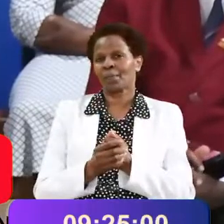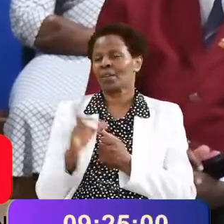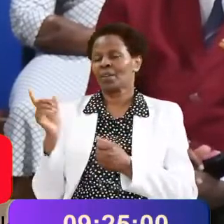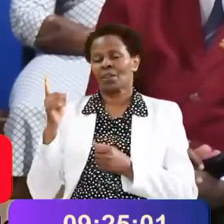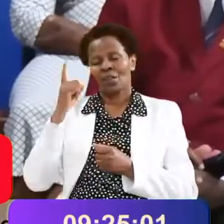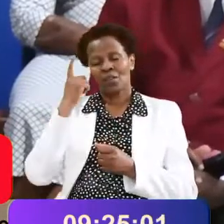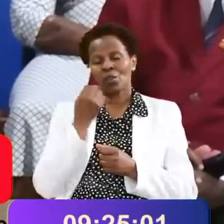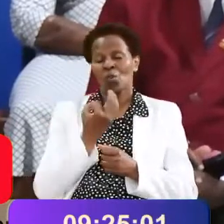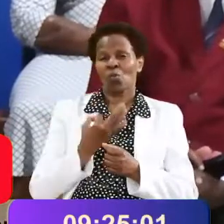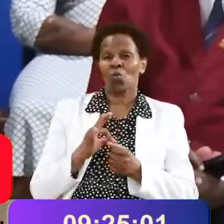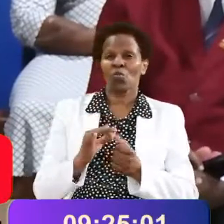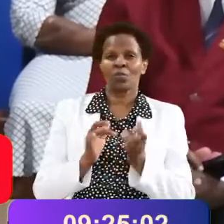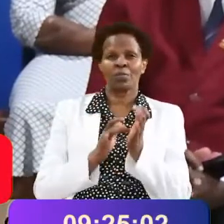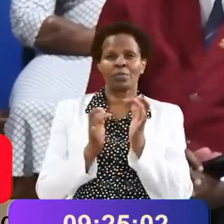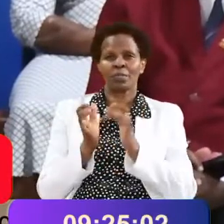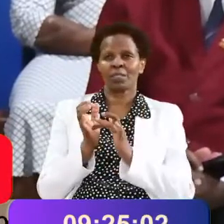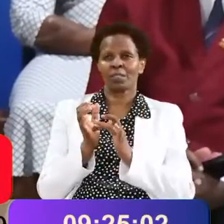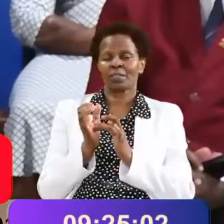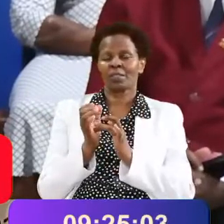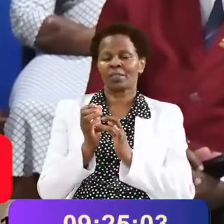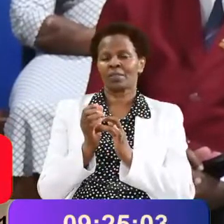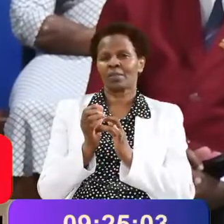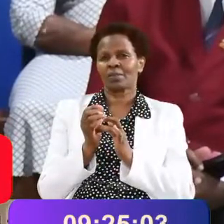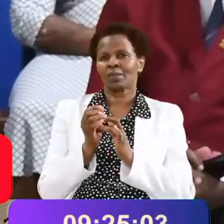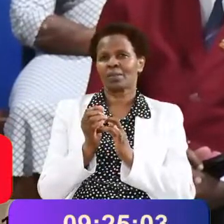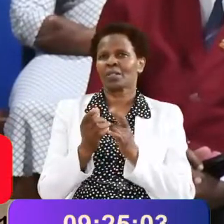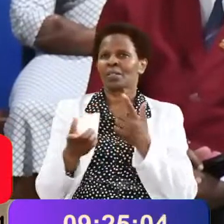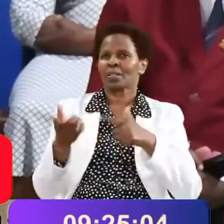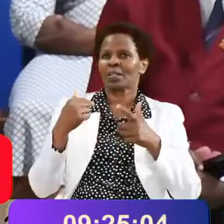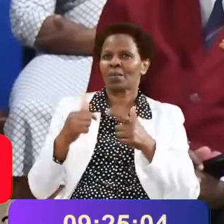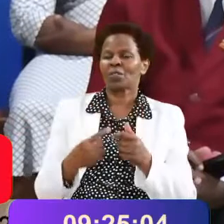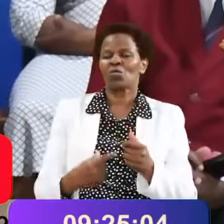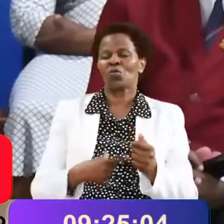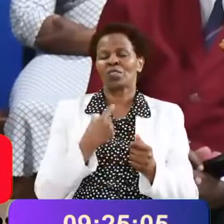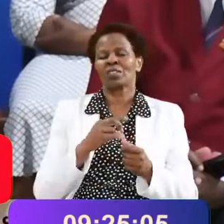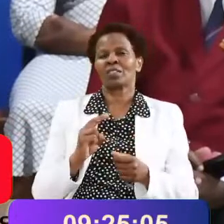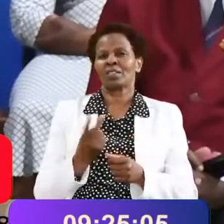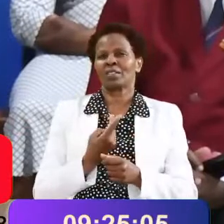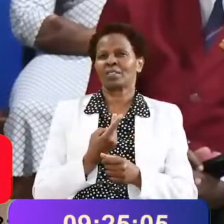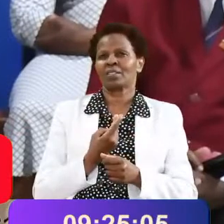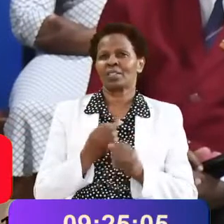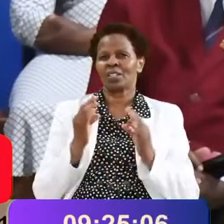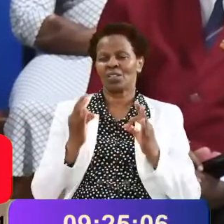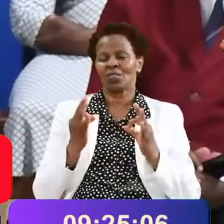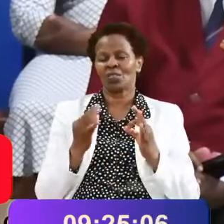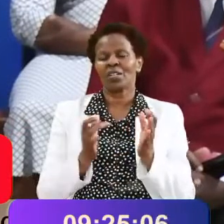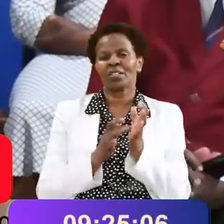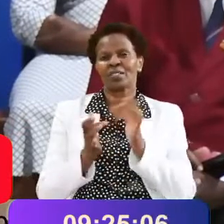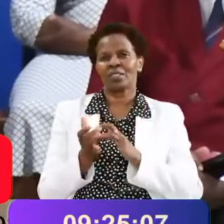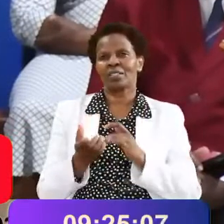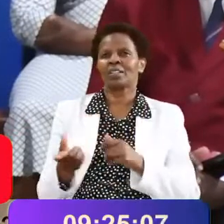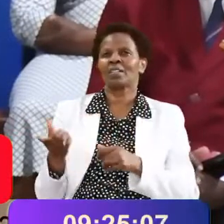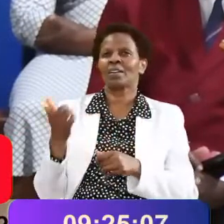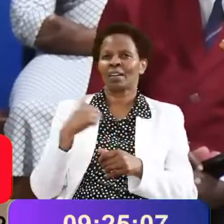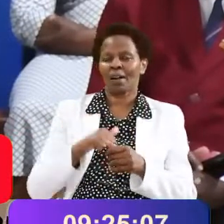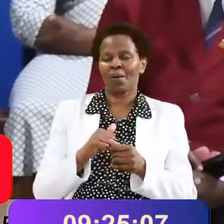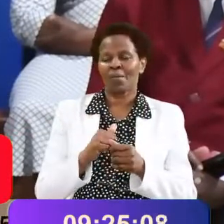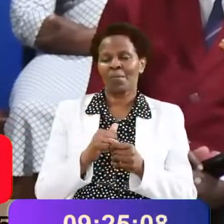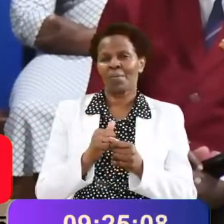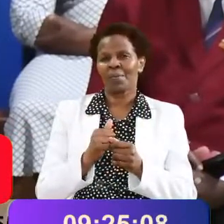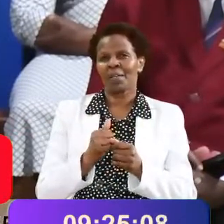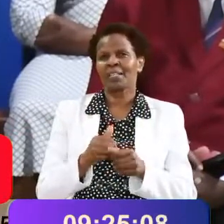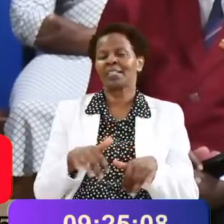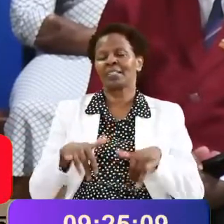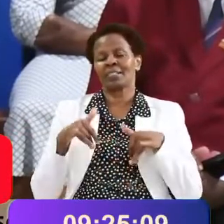about Jesus himself coming to visit us. If Jesus Christ was to visit us in person and stay with us